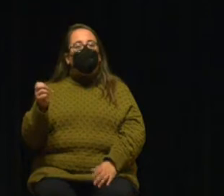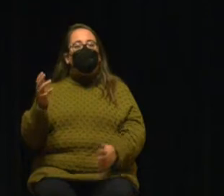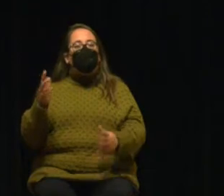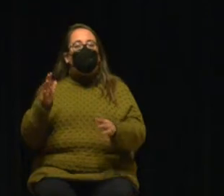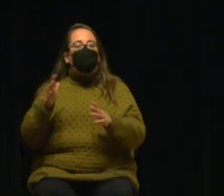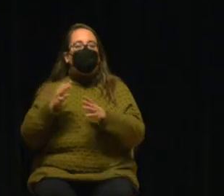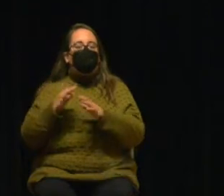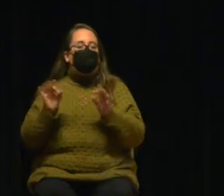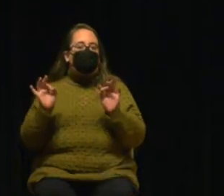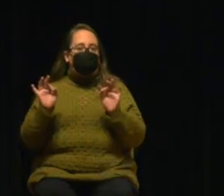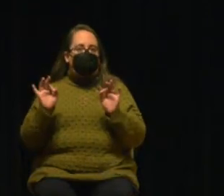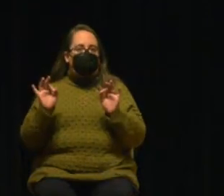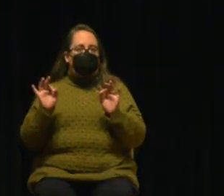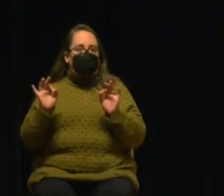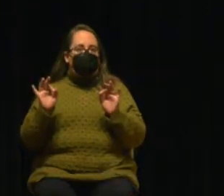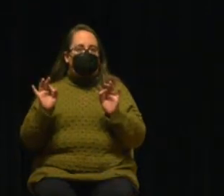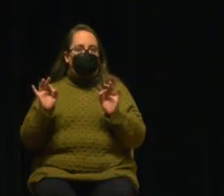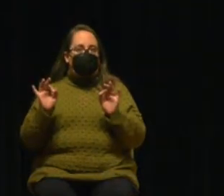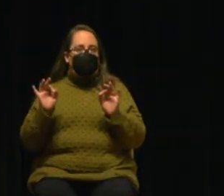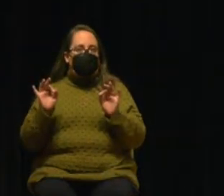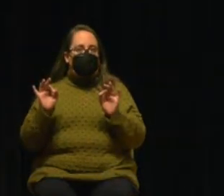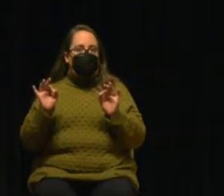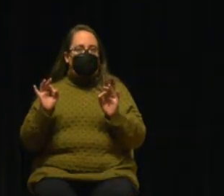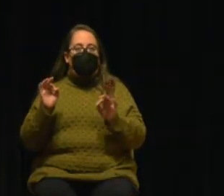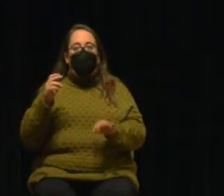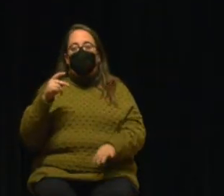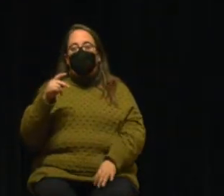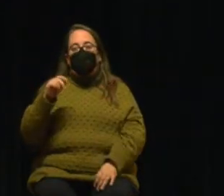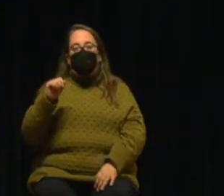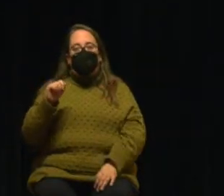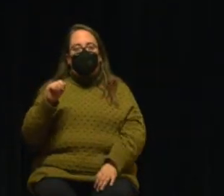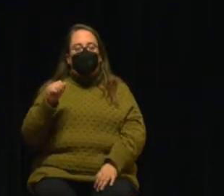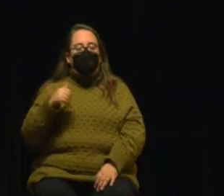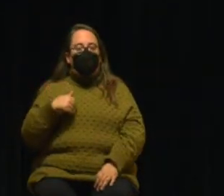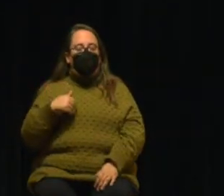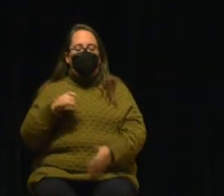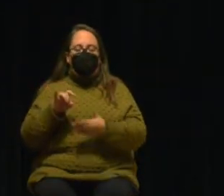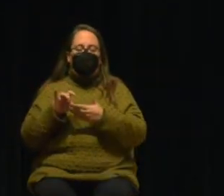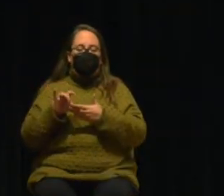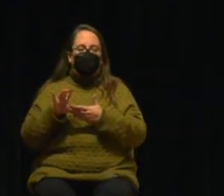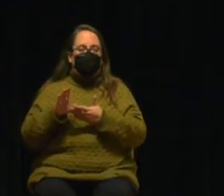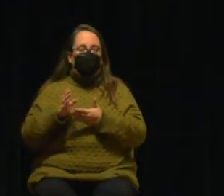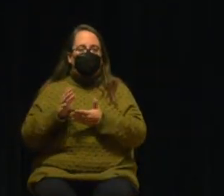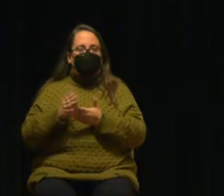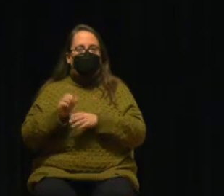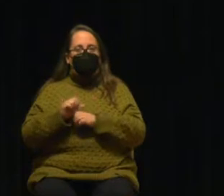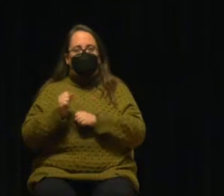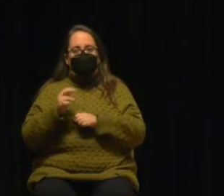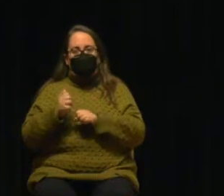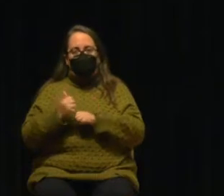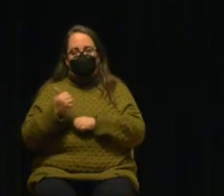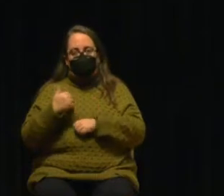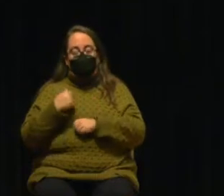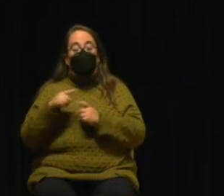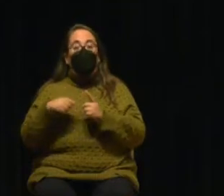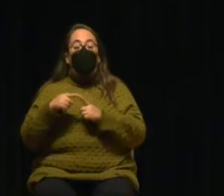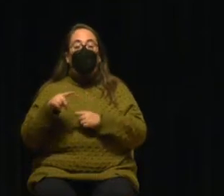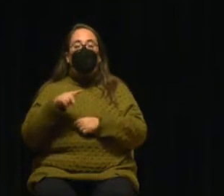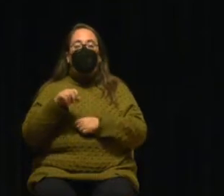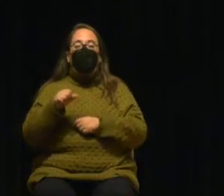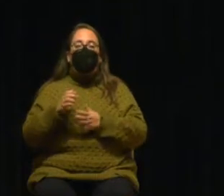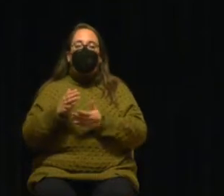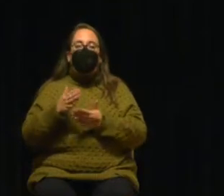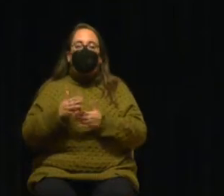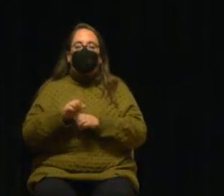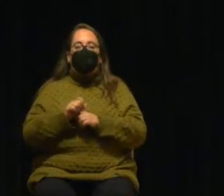free. Now, Pennsylvania had abolished slavery years before, but when Pennsylvania abolished slavery,